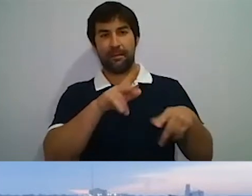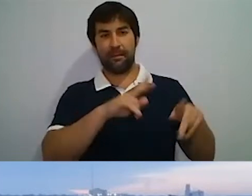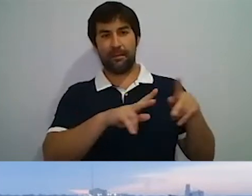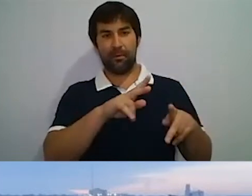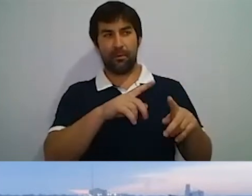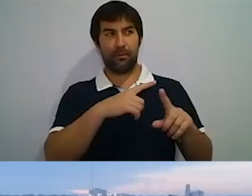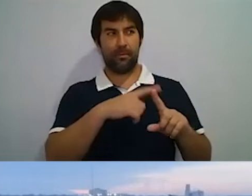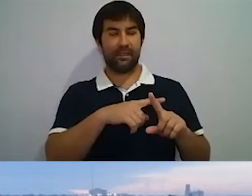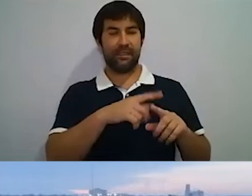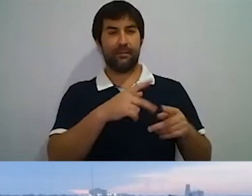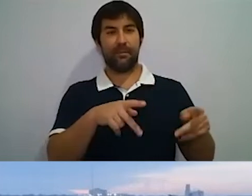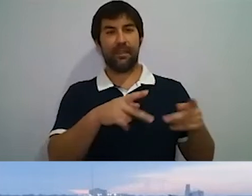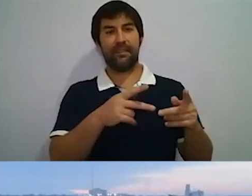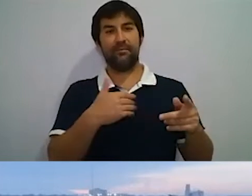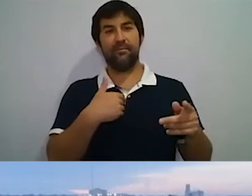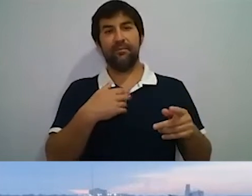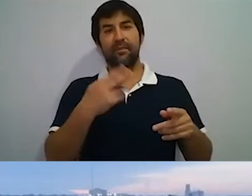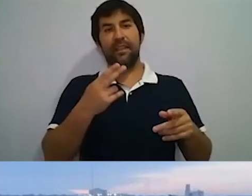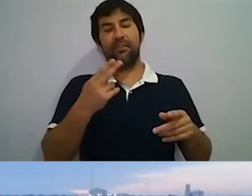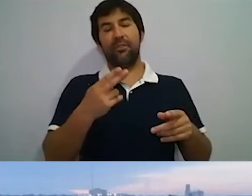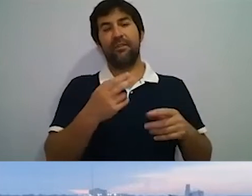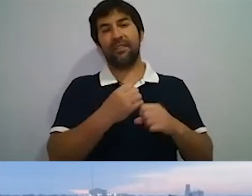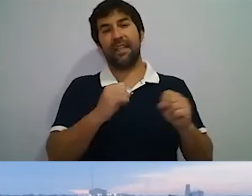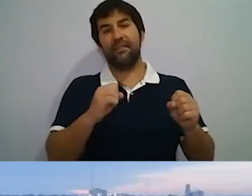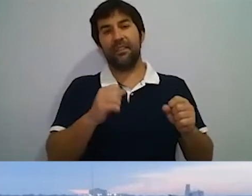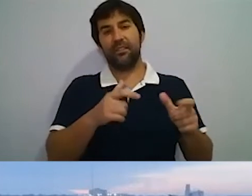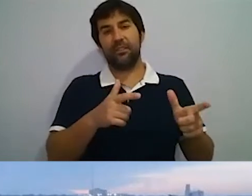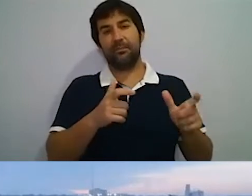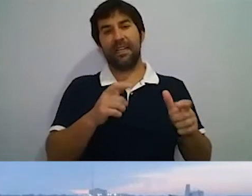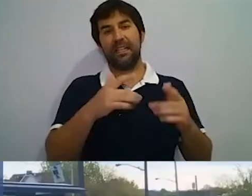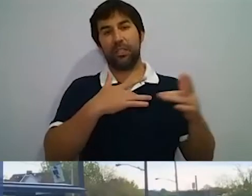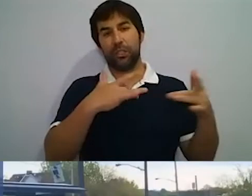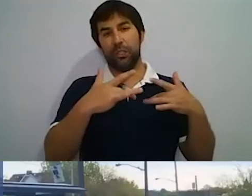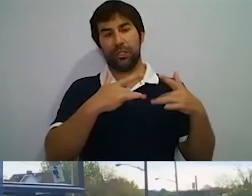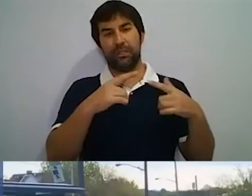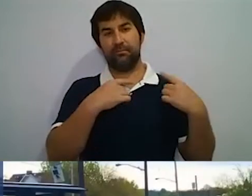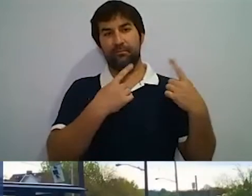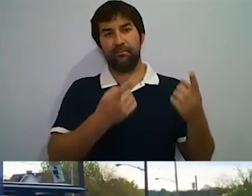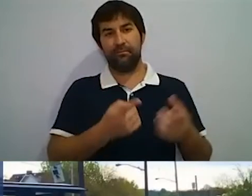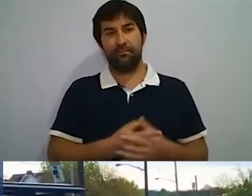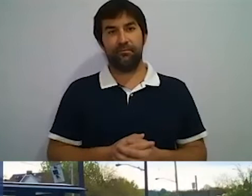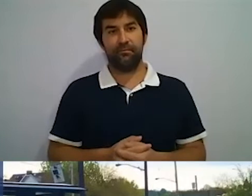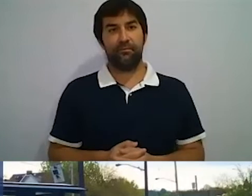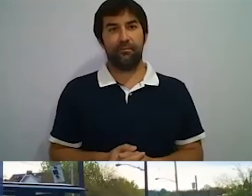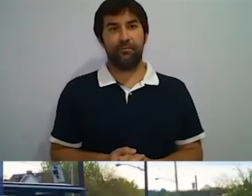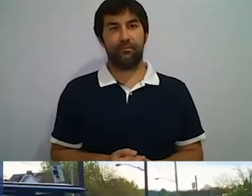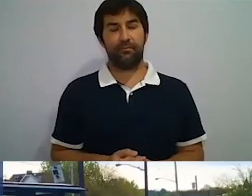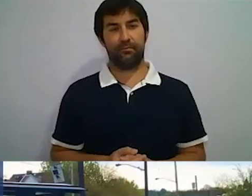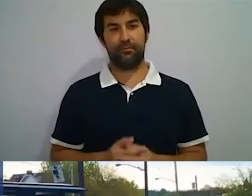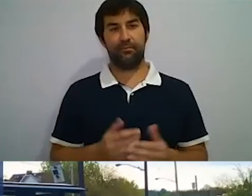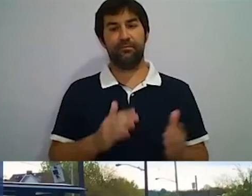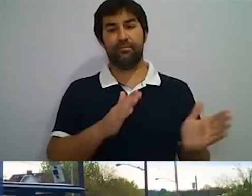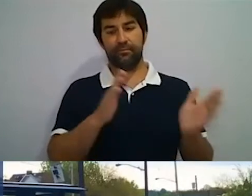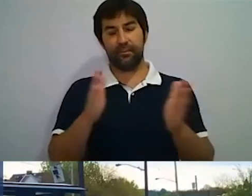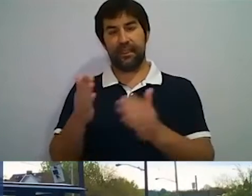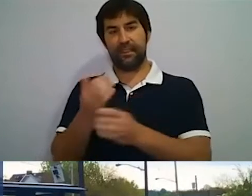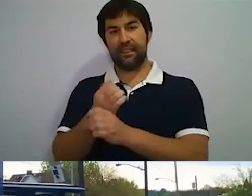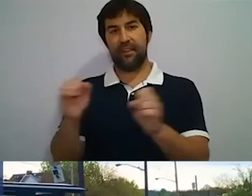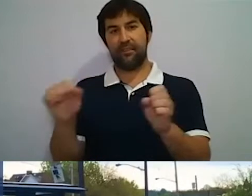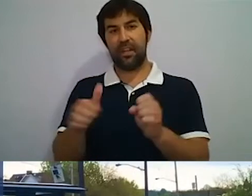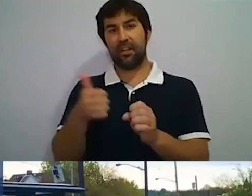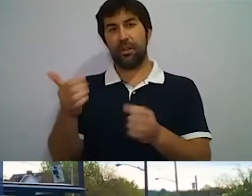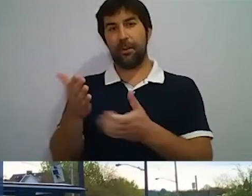in no particular order. They're really meant to inspire proposal ideas from department leadership. The priorities are the guiding values for the